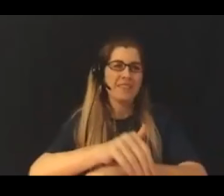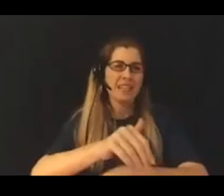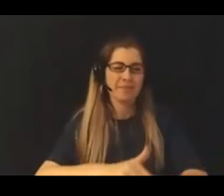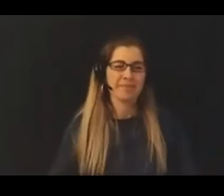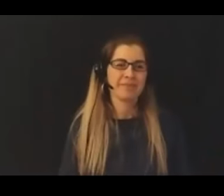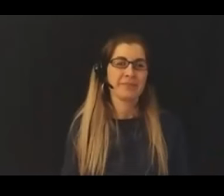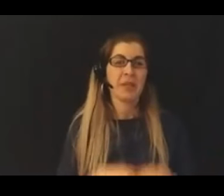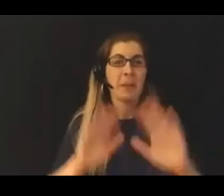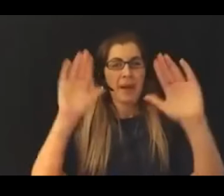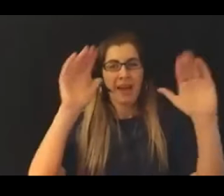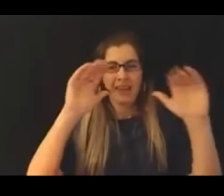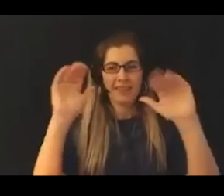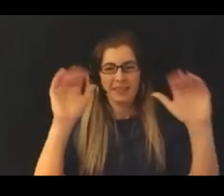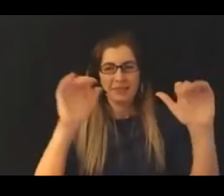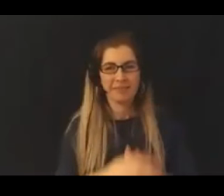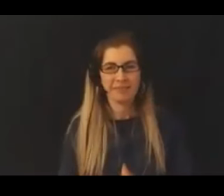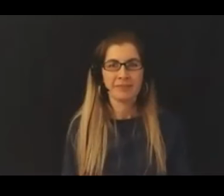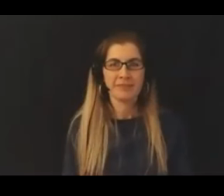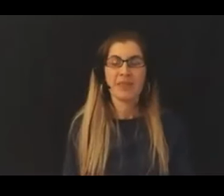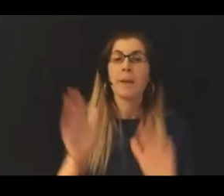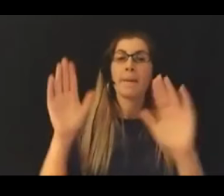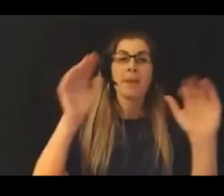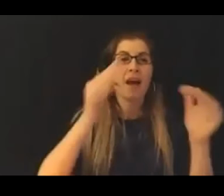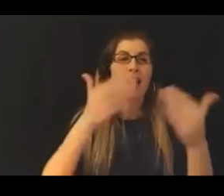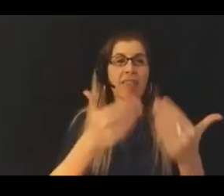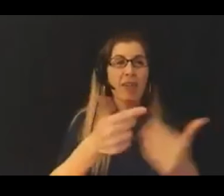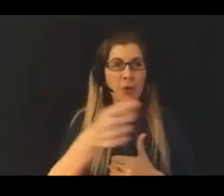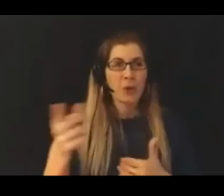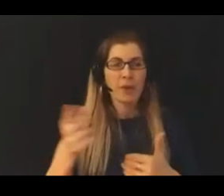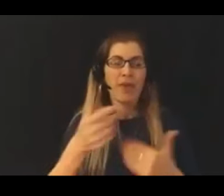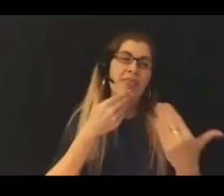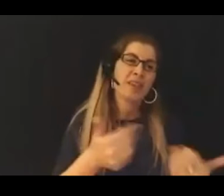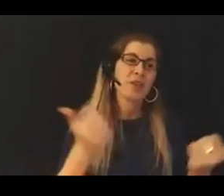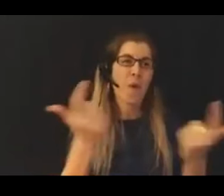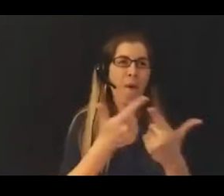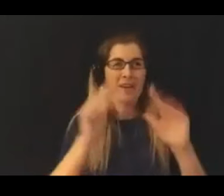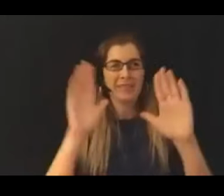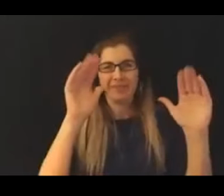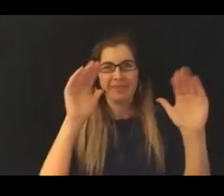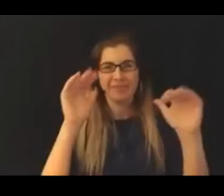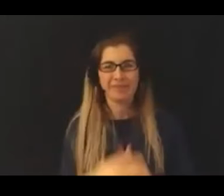Bye. Bye, thank you. Thank you all.